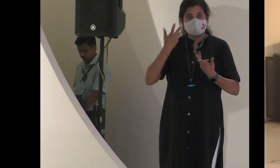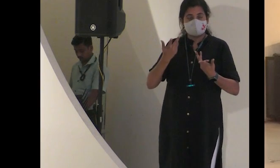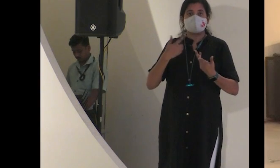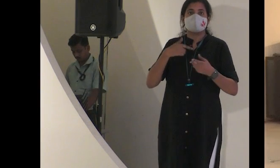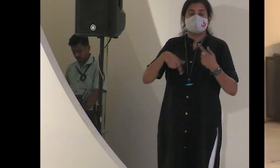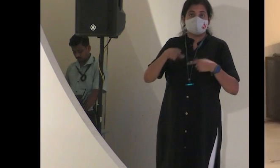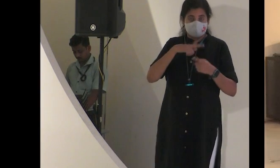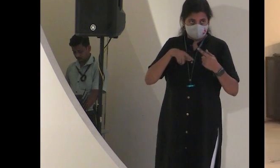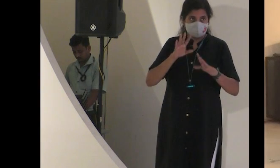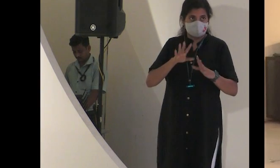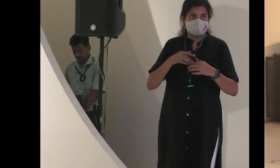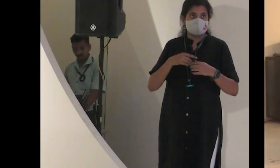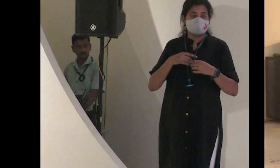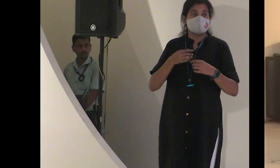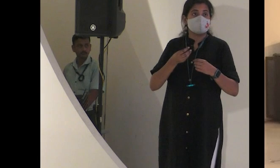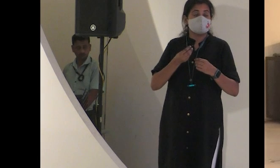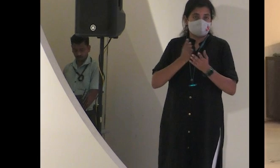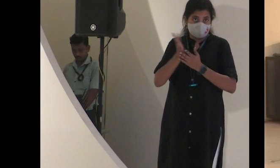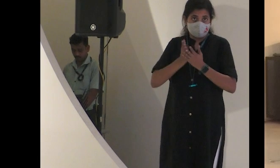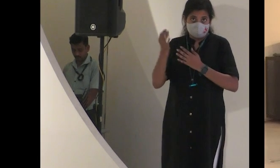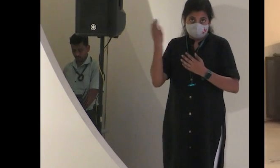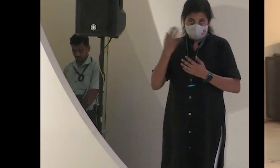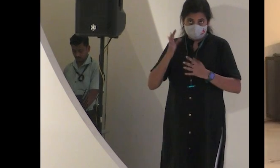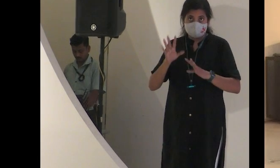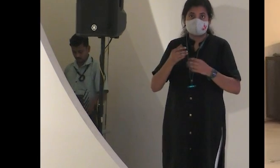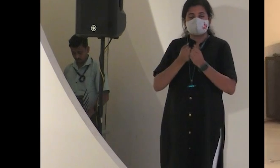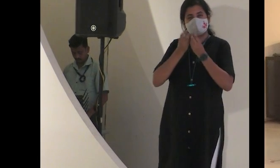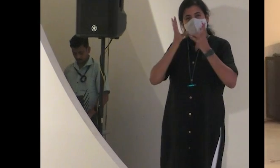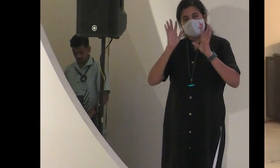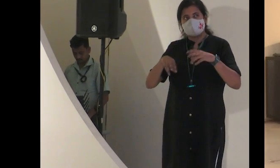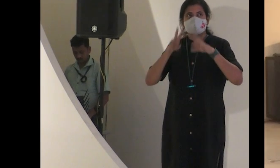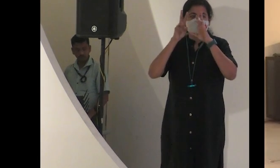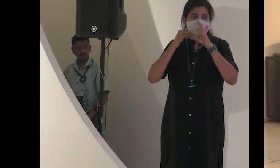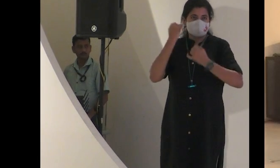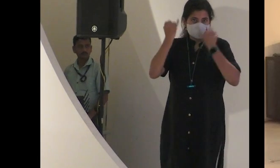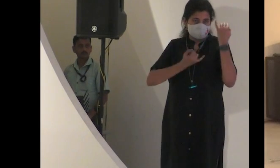these things in new ways, a lot of us are really searching for